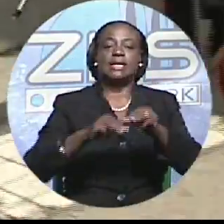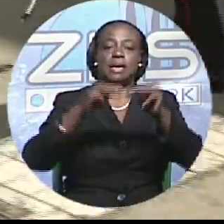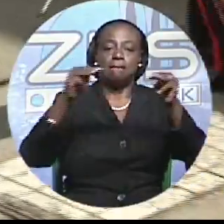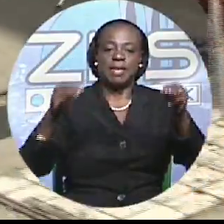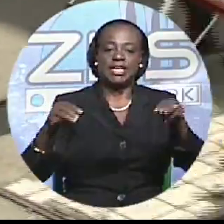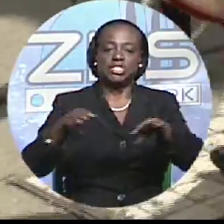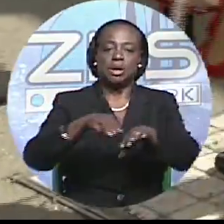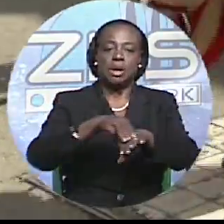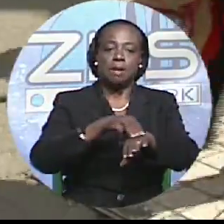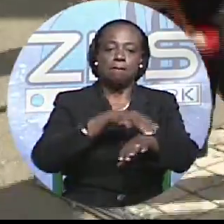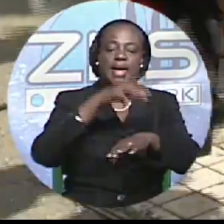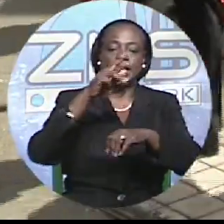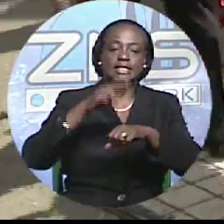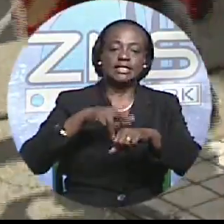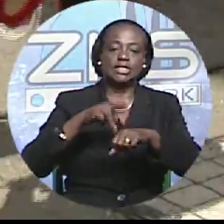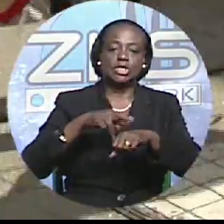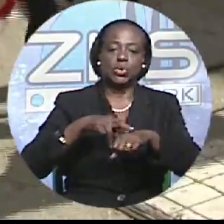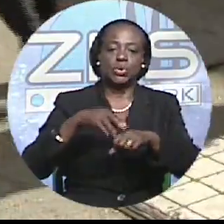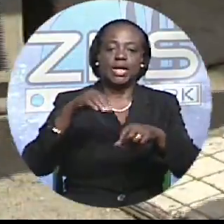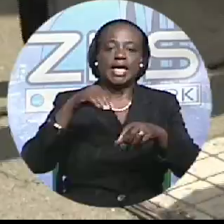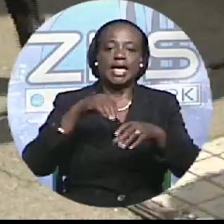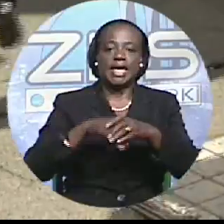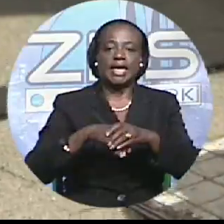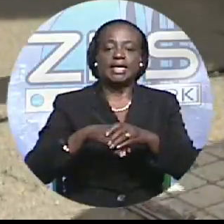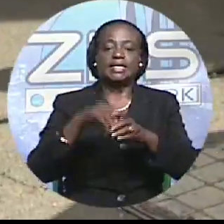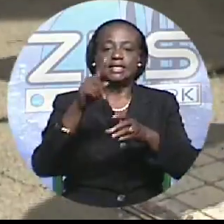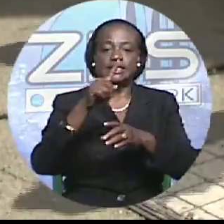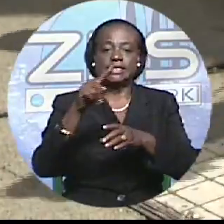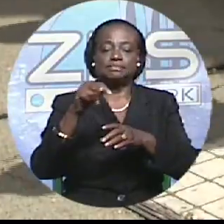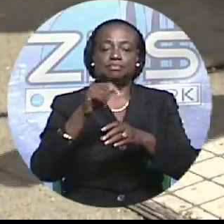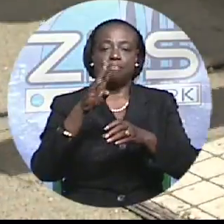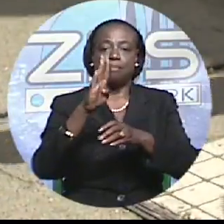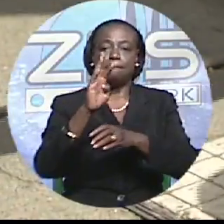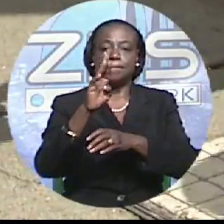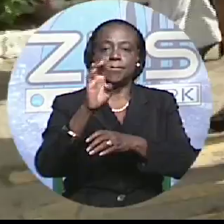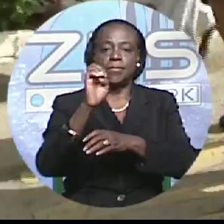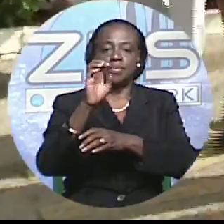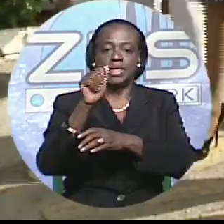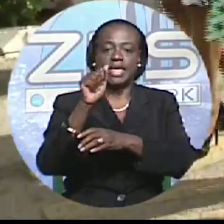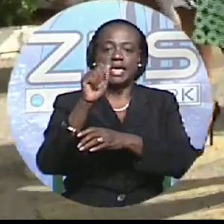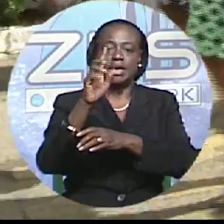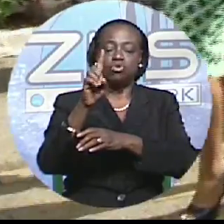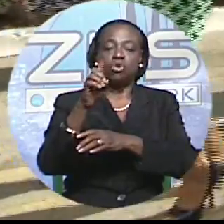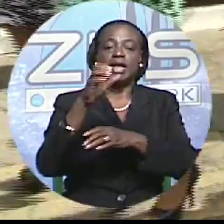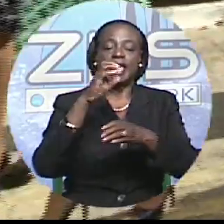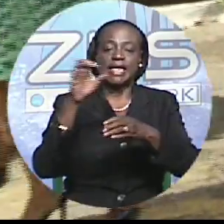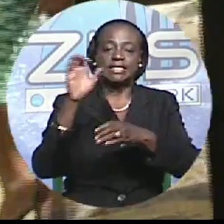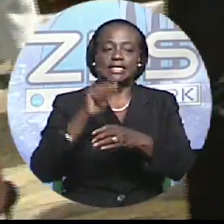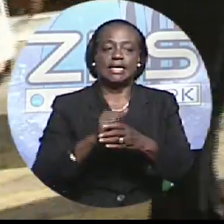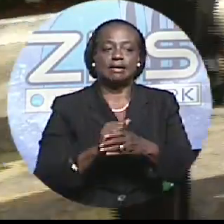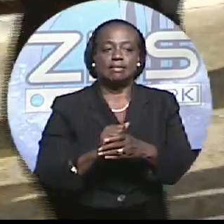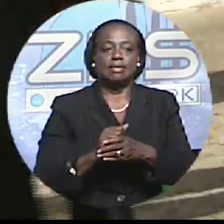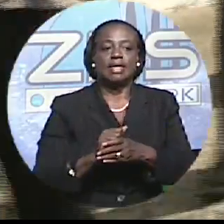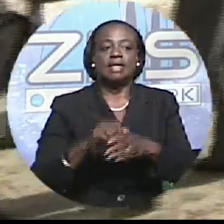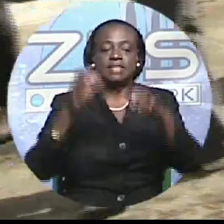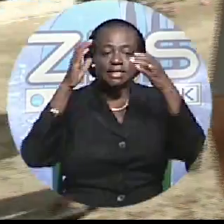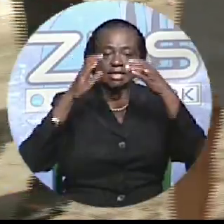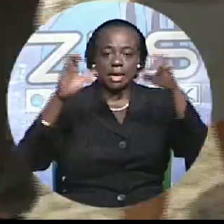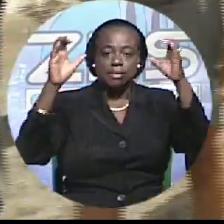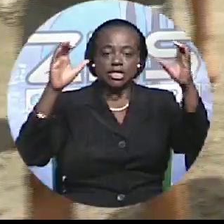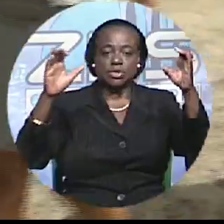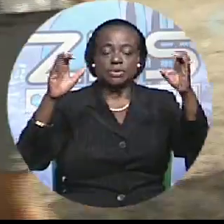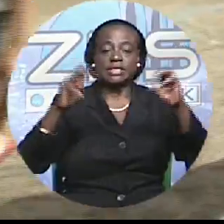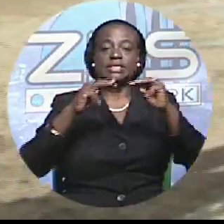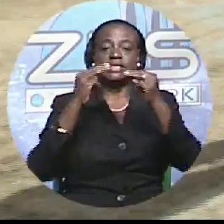Employees stood on the sidelines enjoying the music and dancing to the beat in what was the launch of a week of activities for this team. The celebration was a part of the